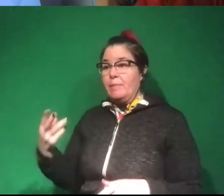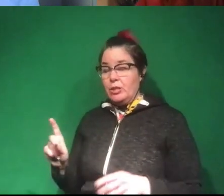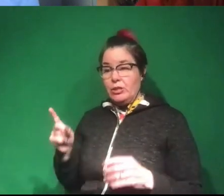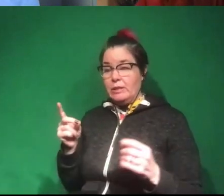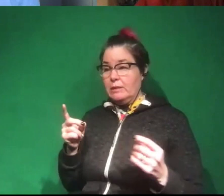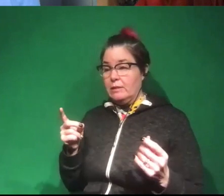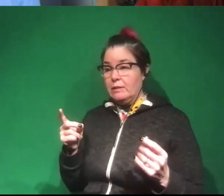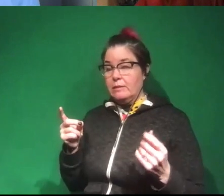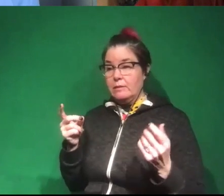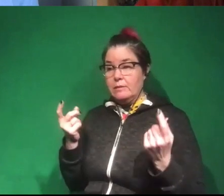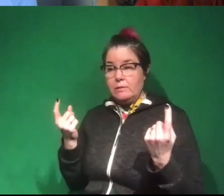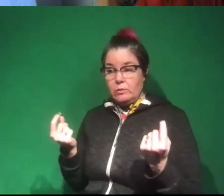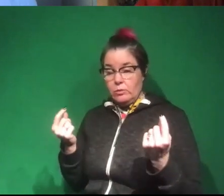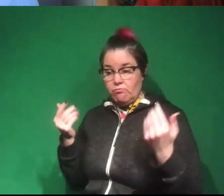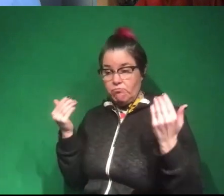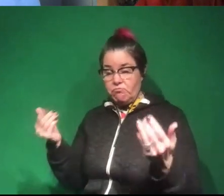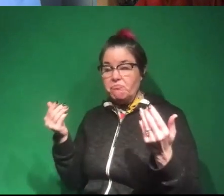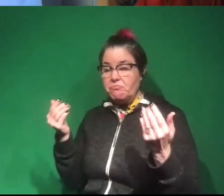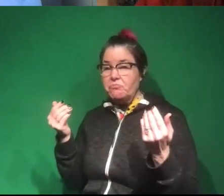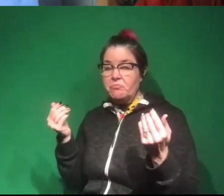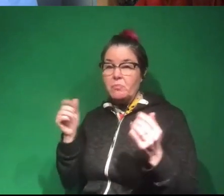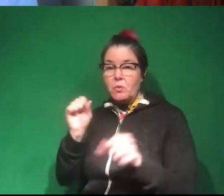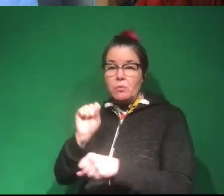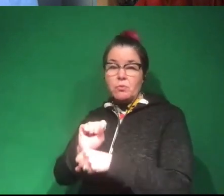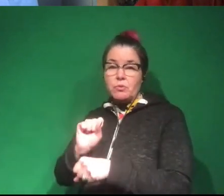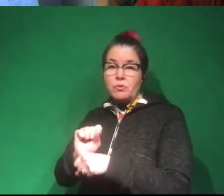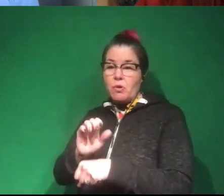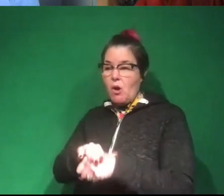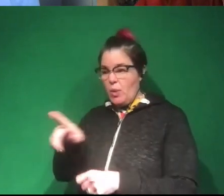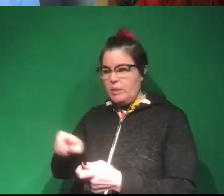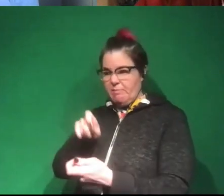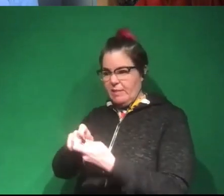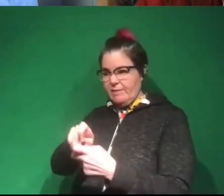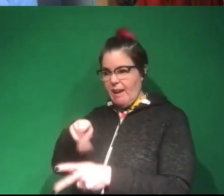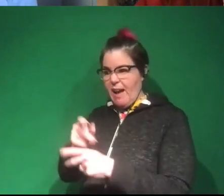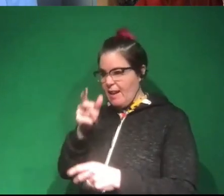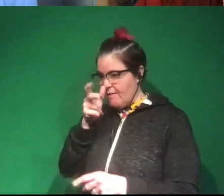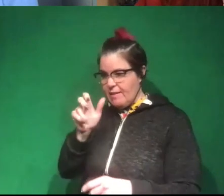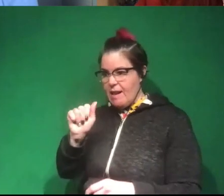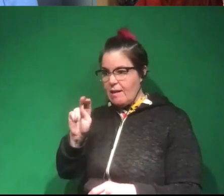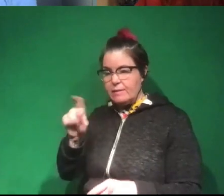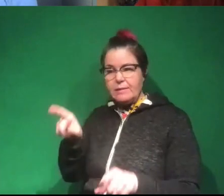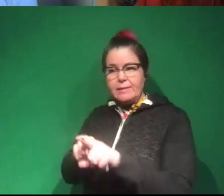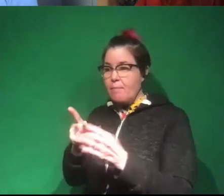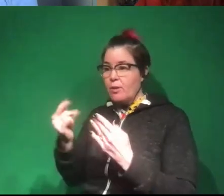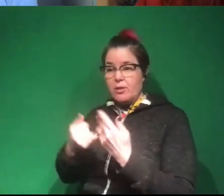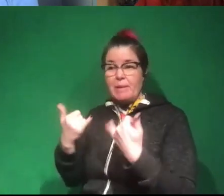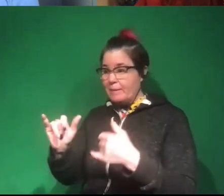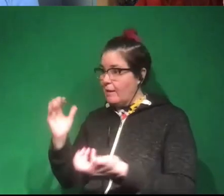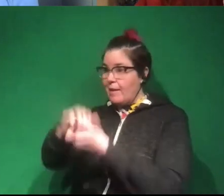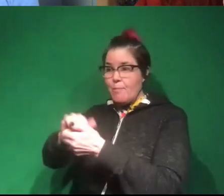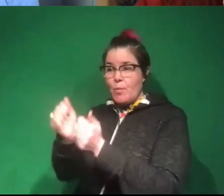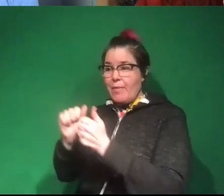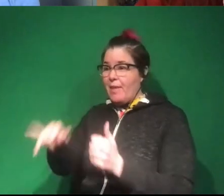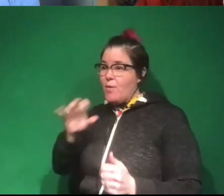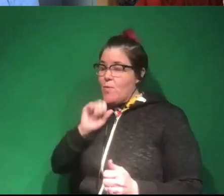after my PhD, I went and I worked on those exact ants in the same project. I'm still collaborating with my old lab, and it kind